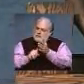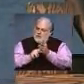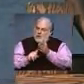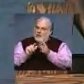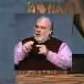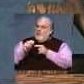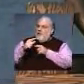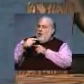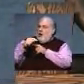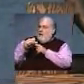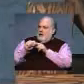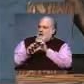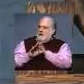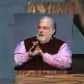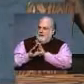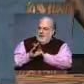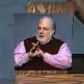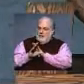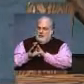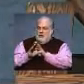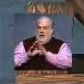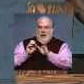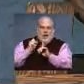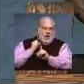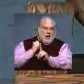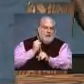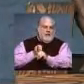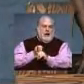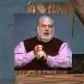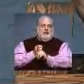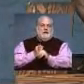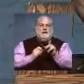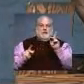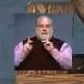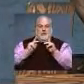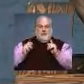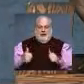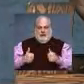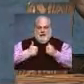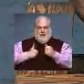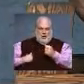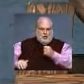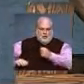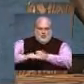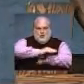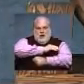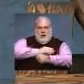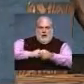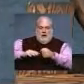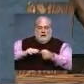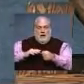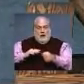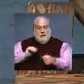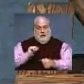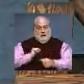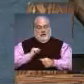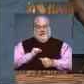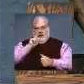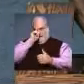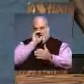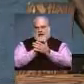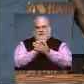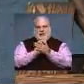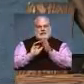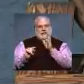to the quality of our residents, not just those who are living on Bowman, but those of us who are around there. And I really think it'll have a negative effect on our property values